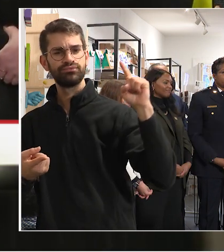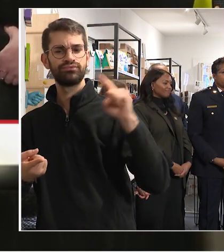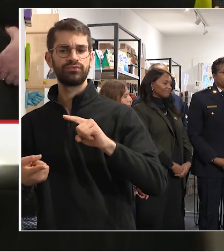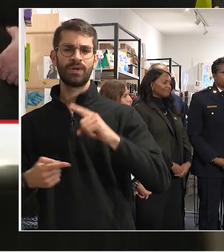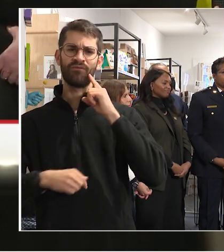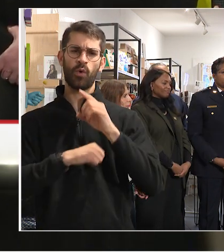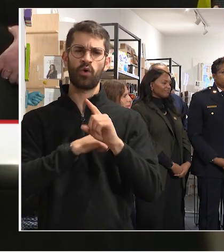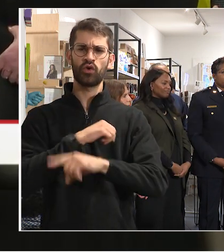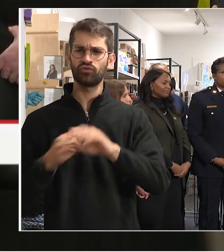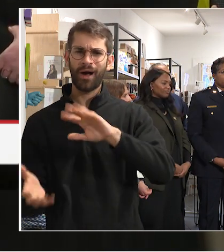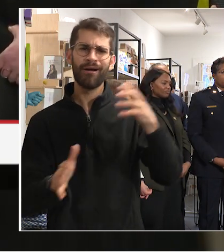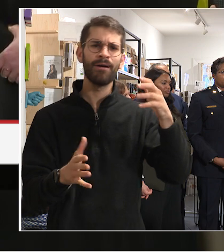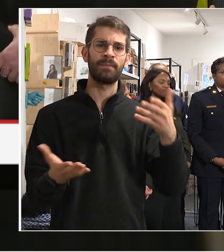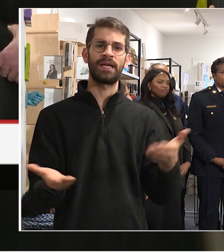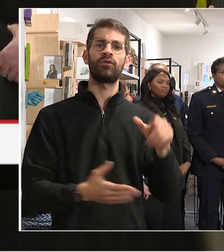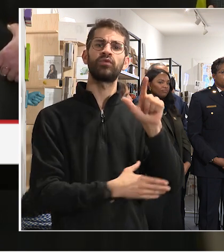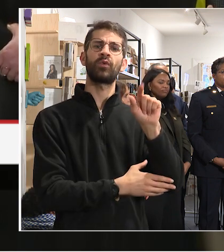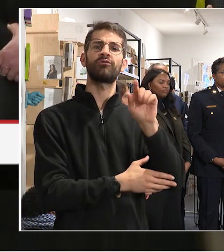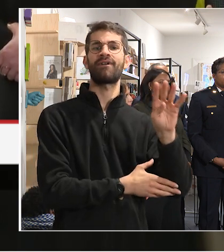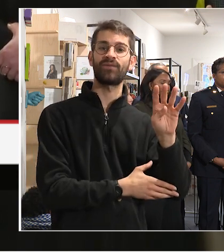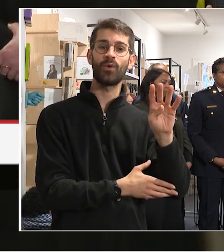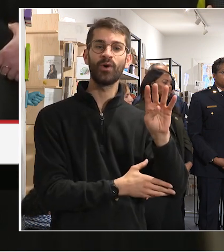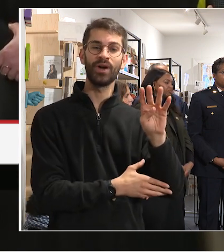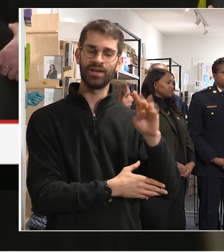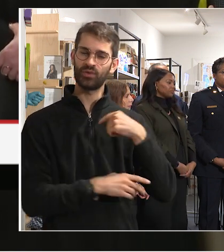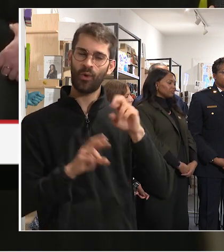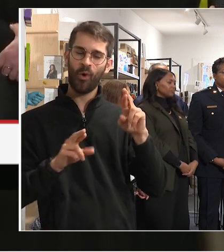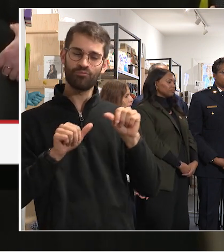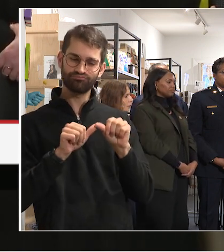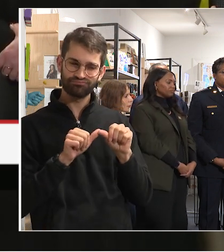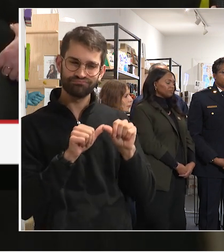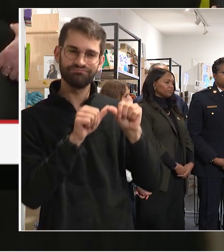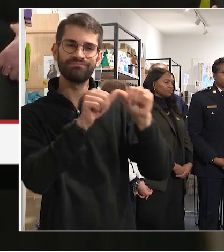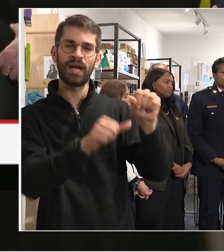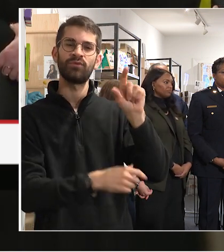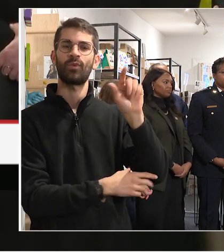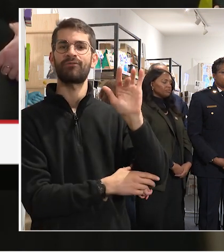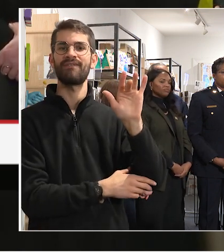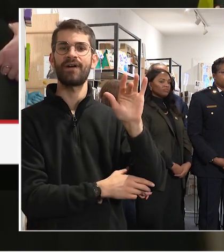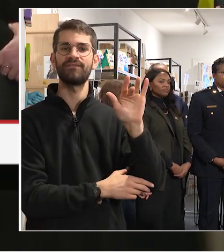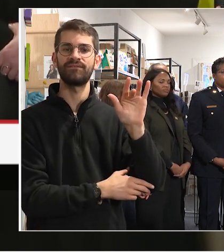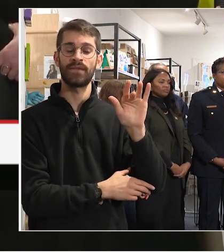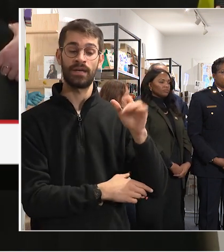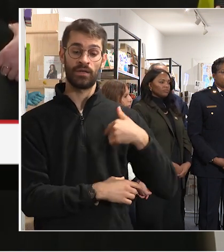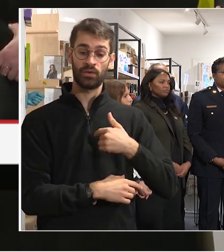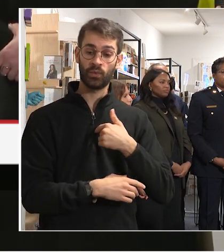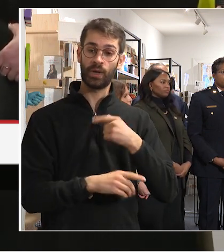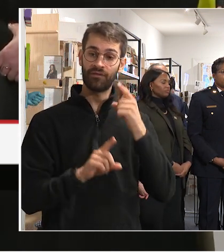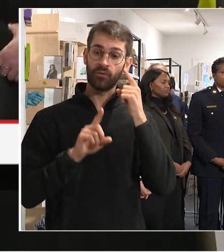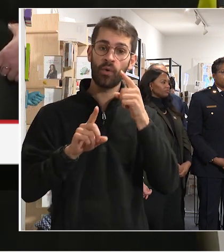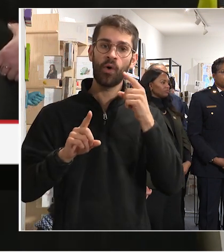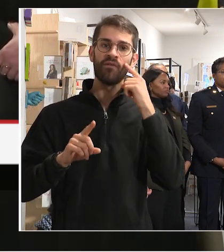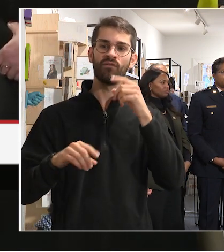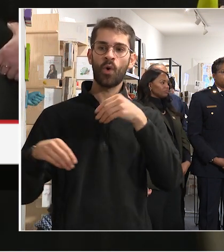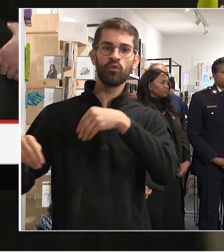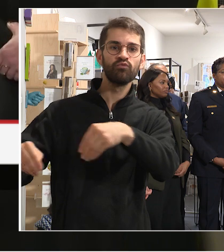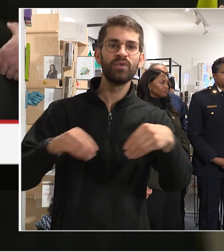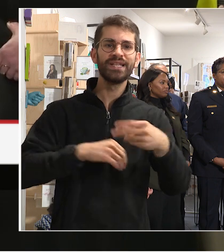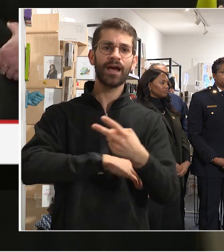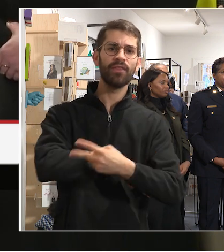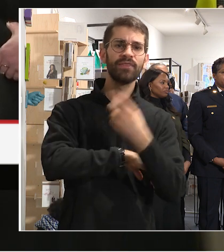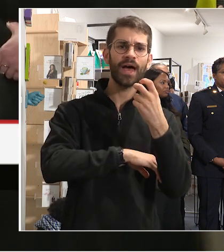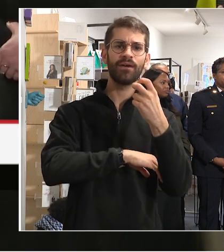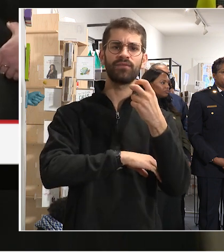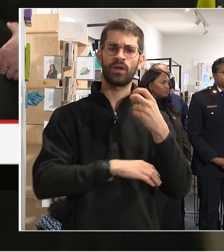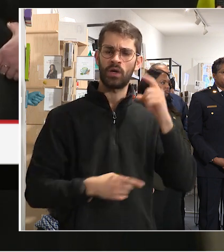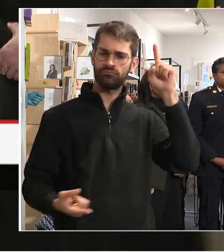2024, and we're going to carry that momentum into 2025. We made retail theft a focus of the legislative work